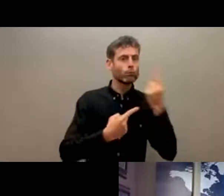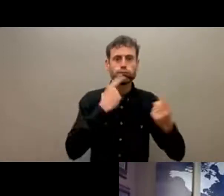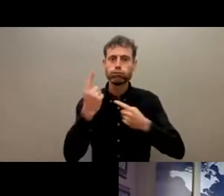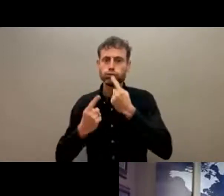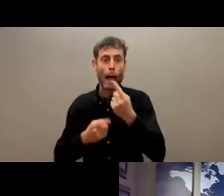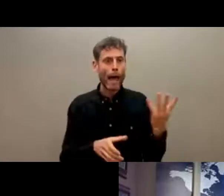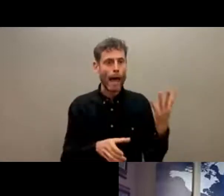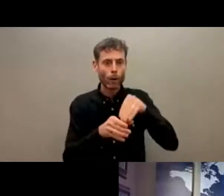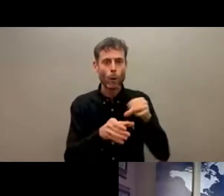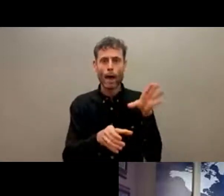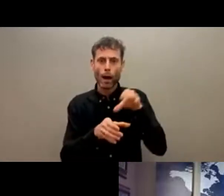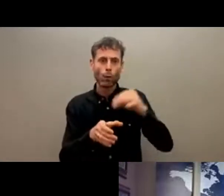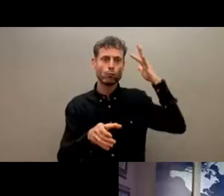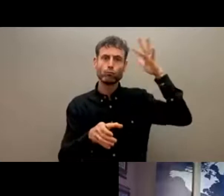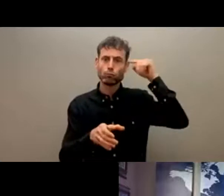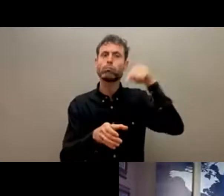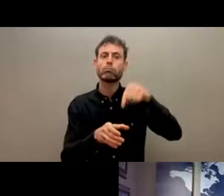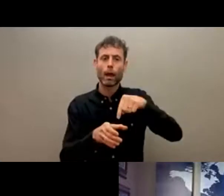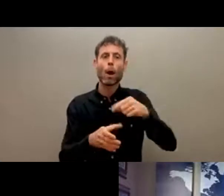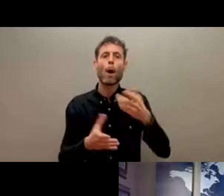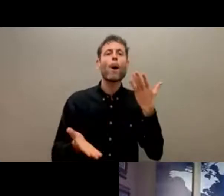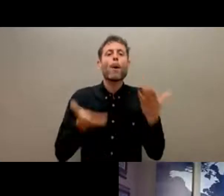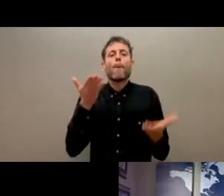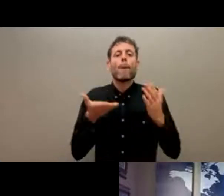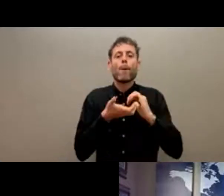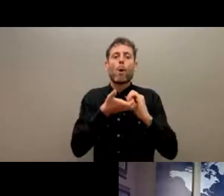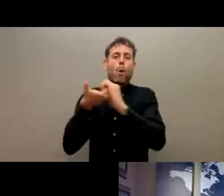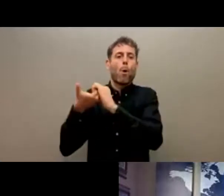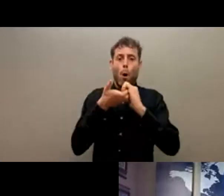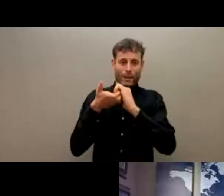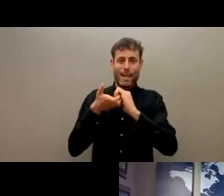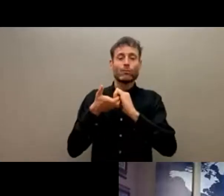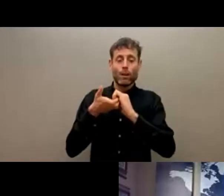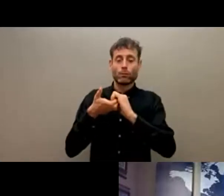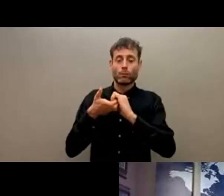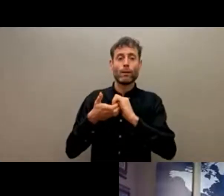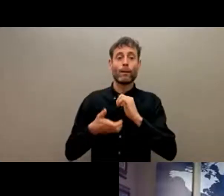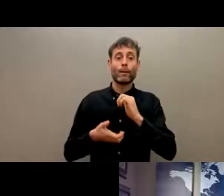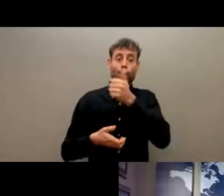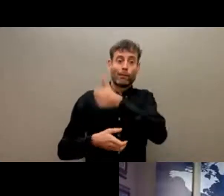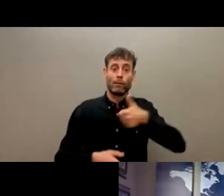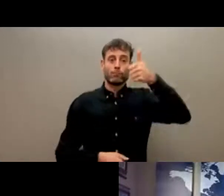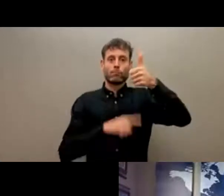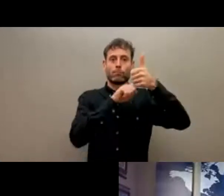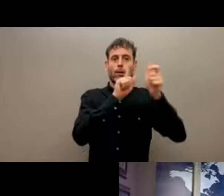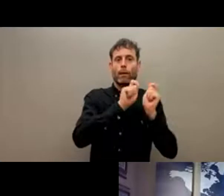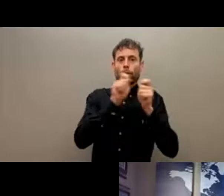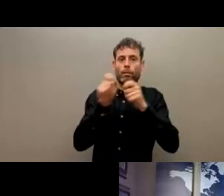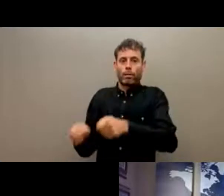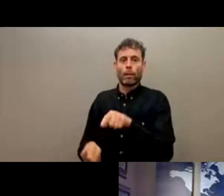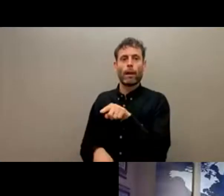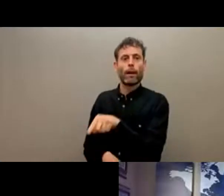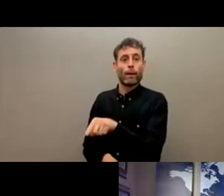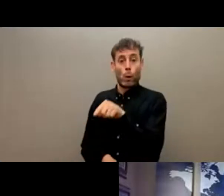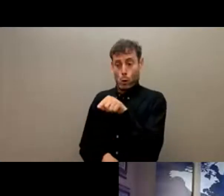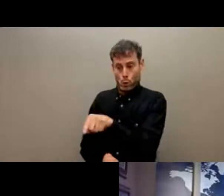where inclusion may be promoted by a specialist role, an individual or a unit that is then trying to